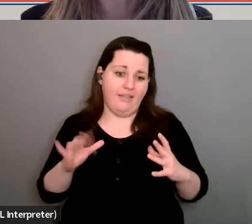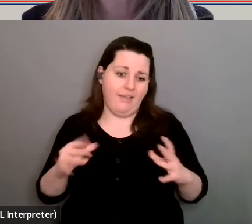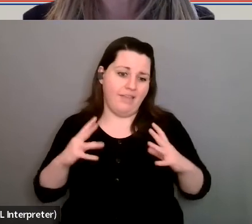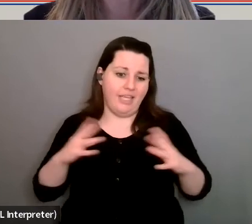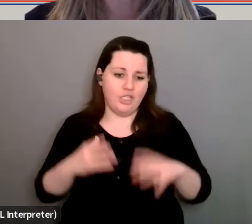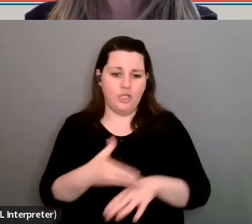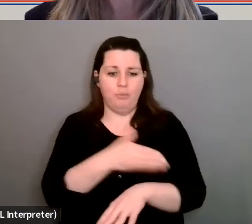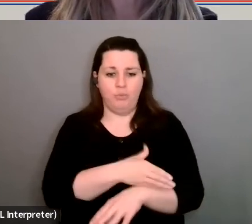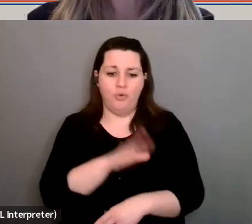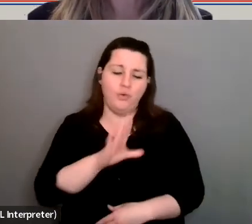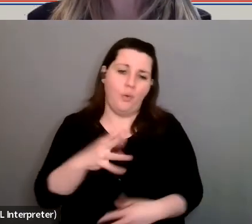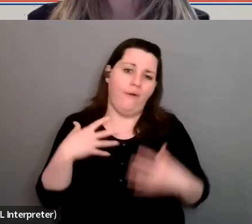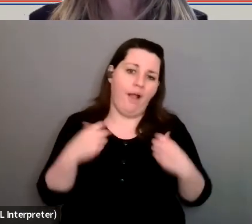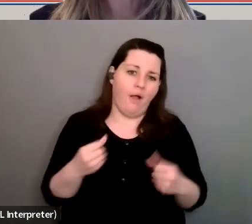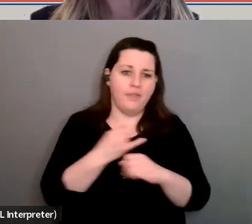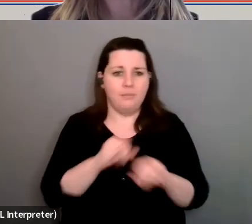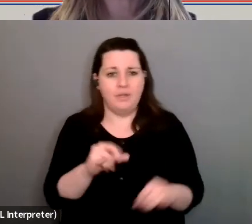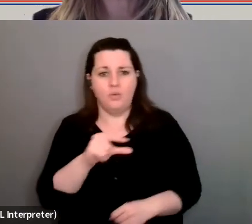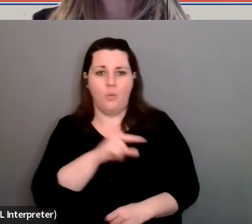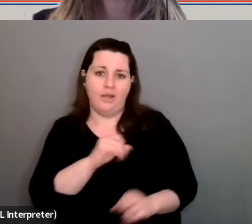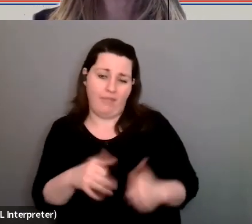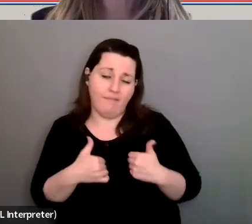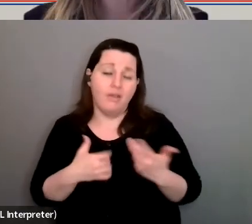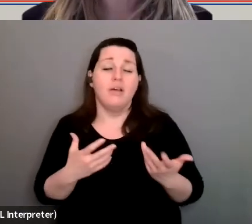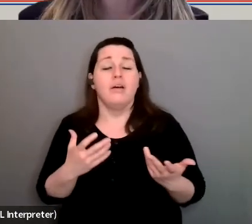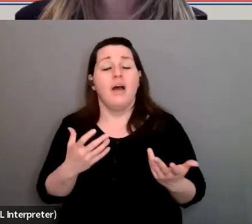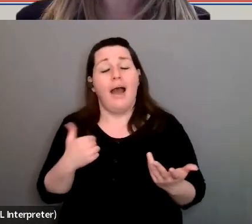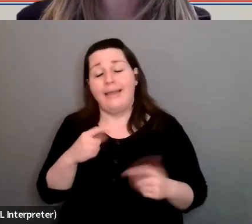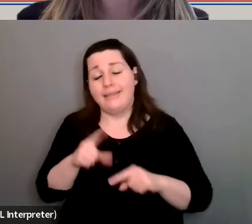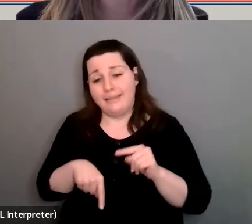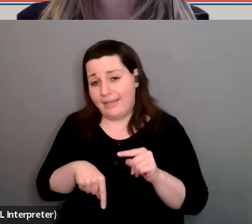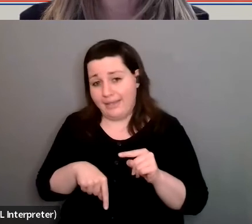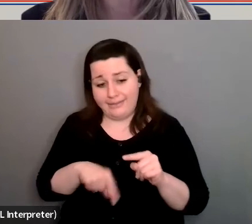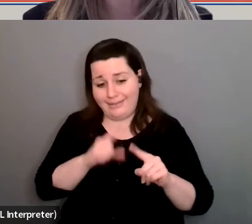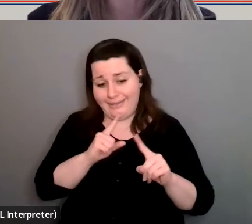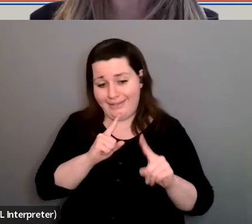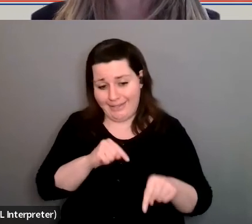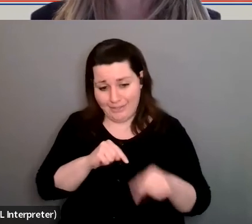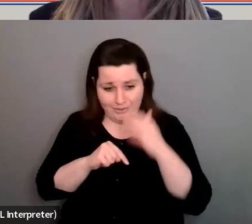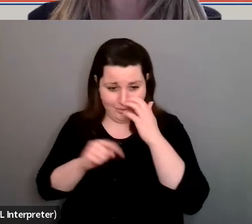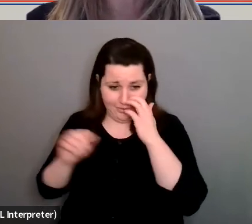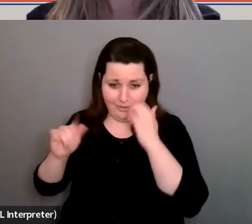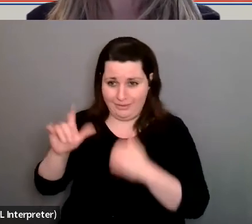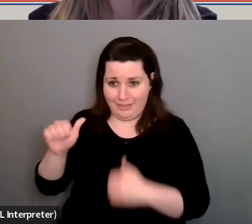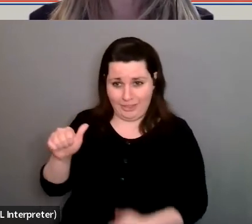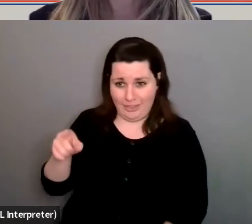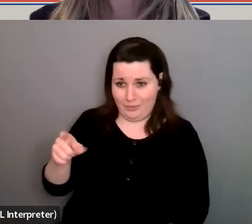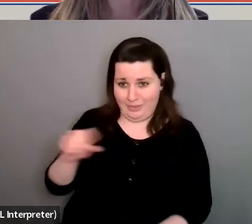independence, or quality of life. So while I can't necessarily answer that, and I don't know, Alicia, if you have a different way to answer